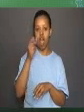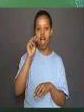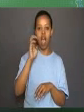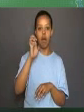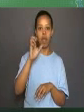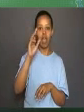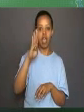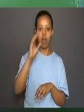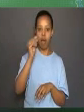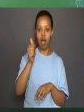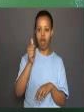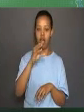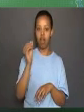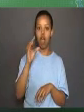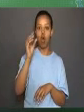and cholera.